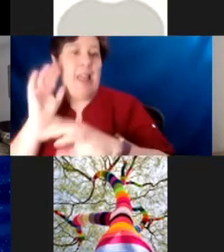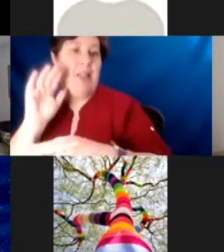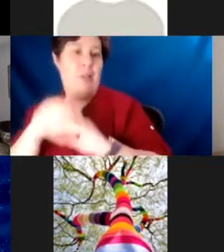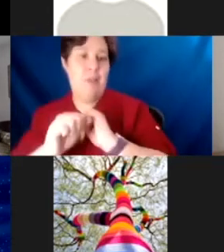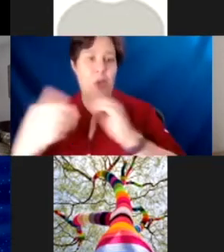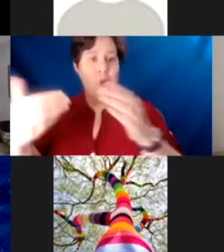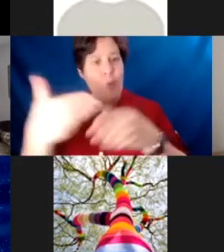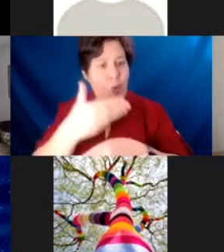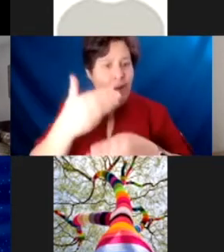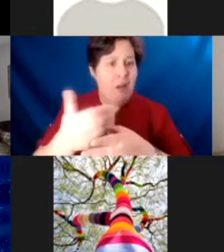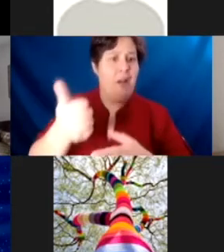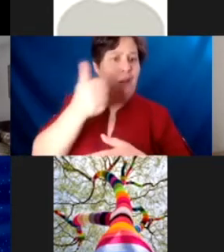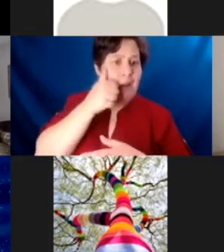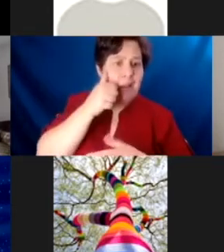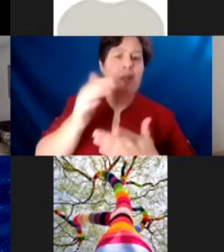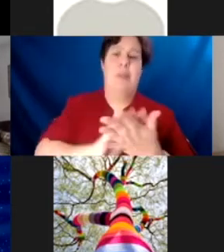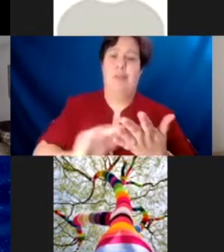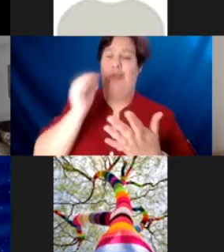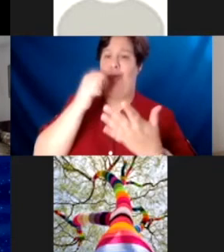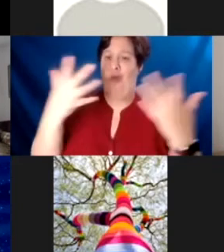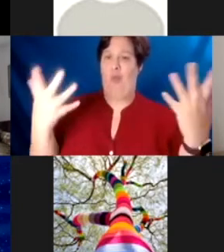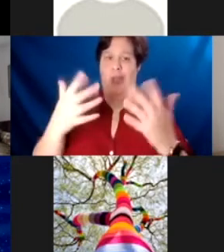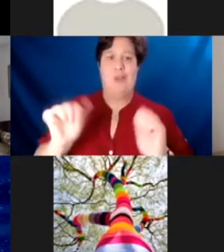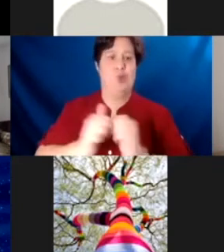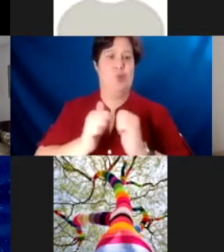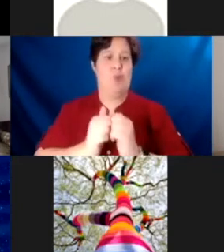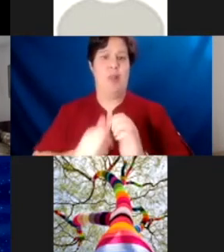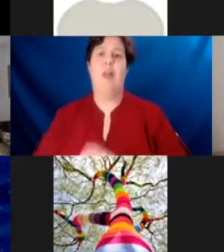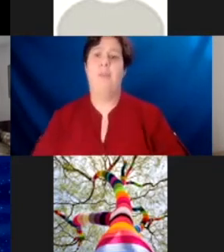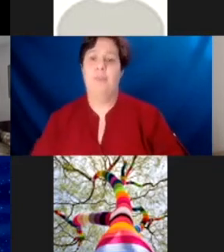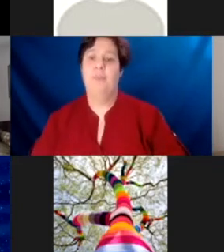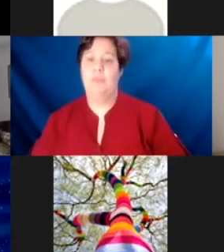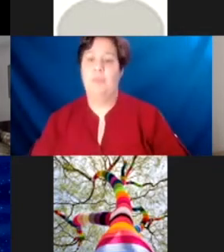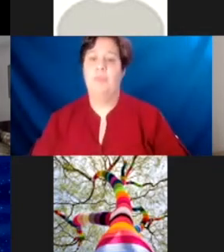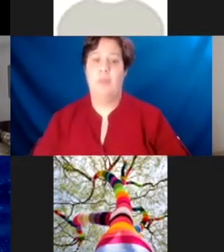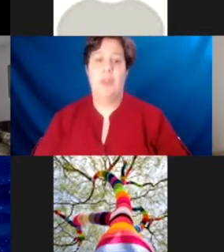practices to know where might be helpful. Great. Okay. Thank you.